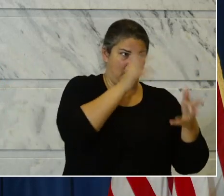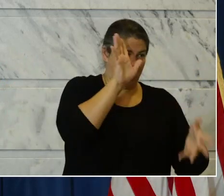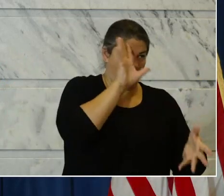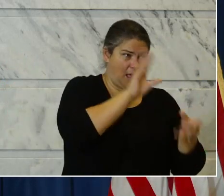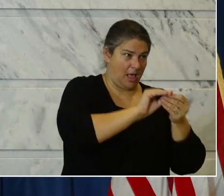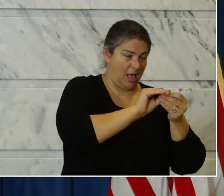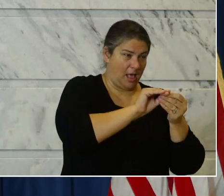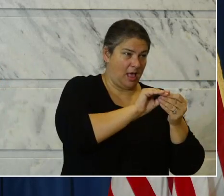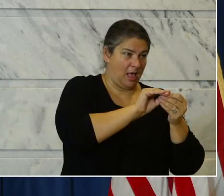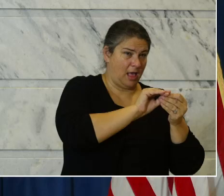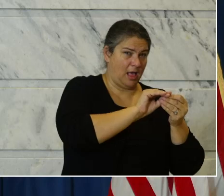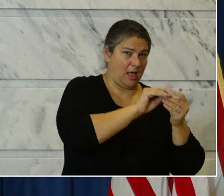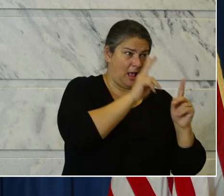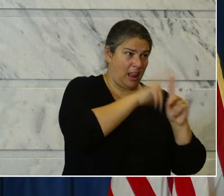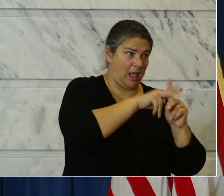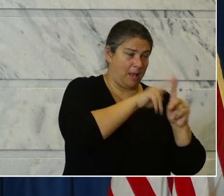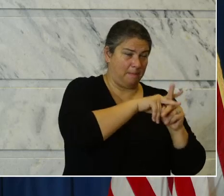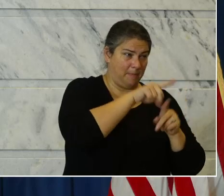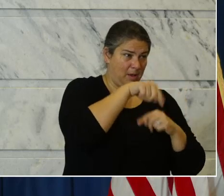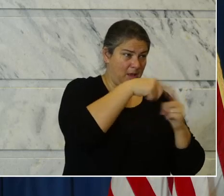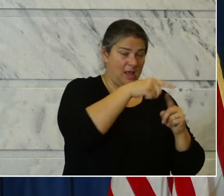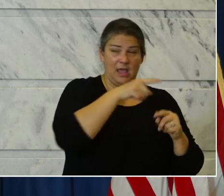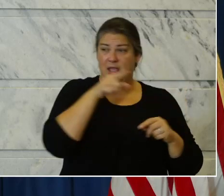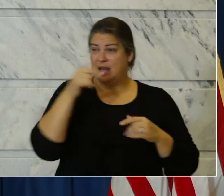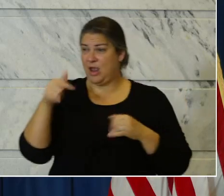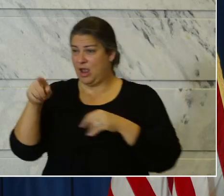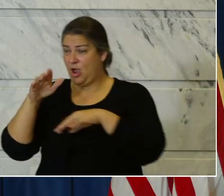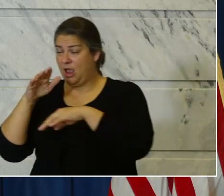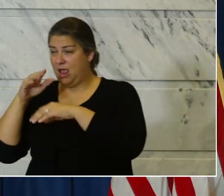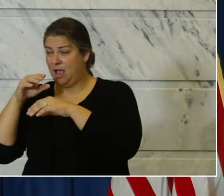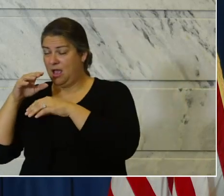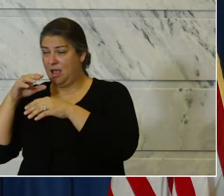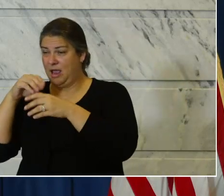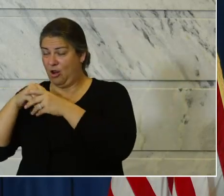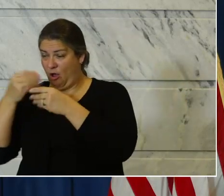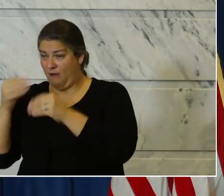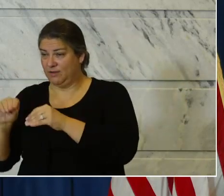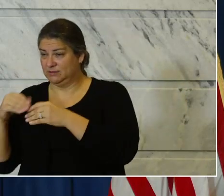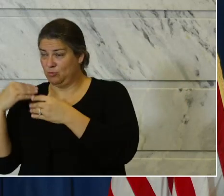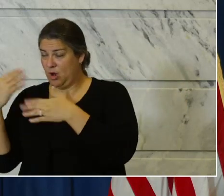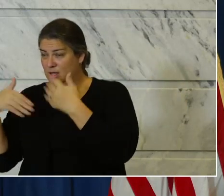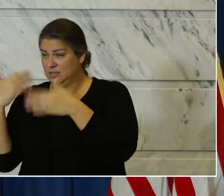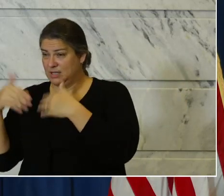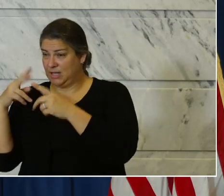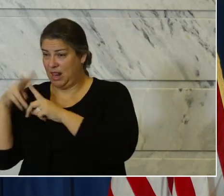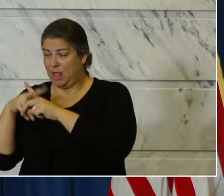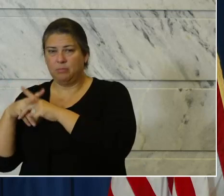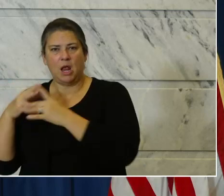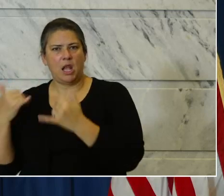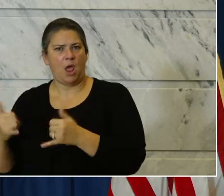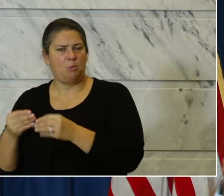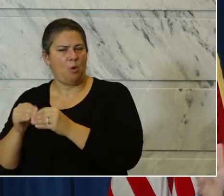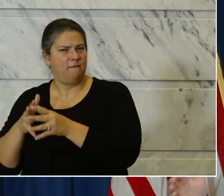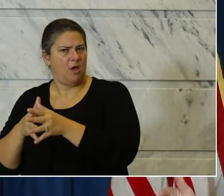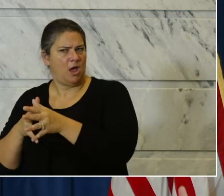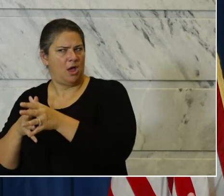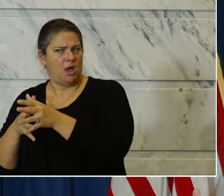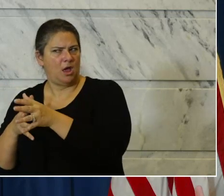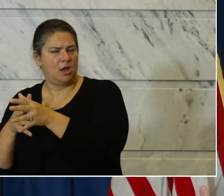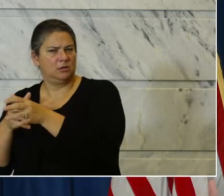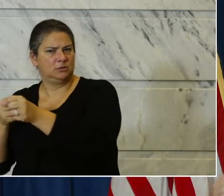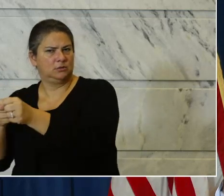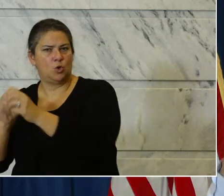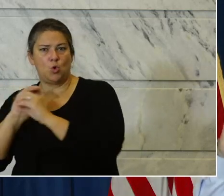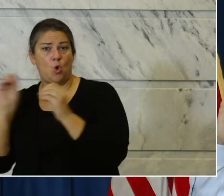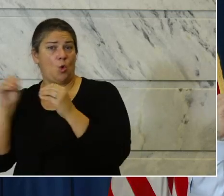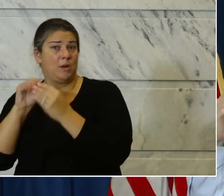would reduce the speed at which right now claims are being processed. With the amount of